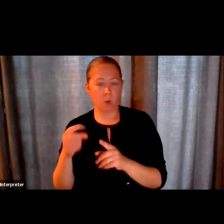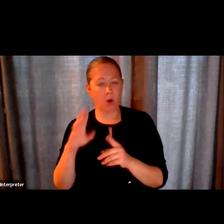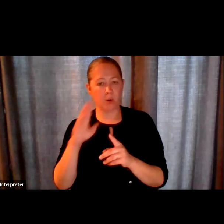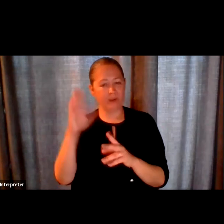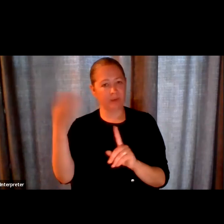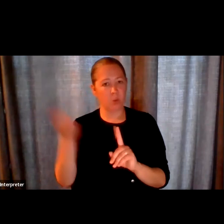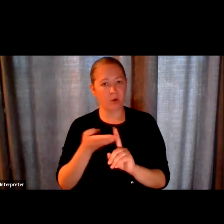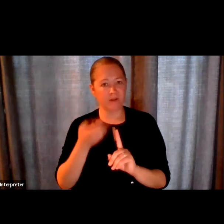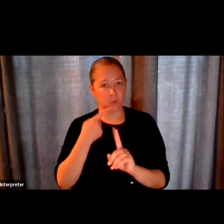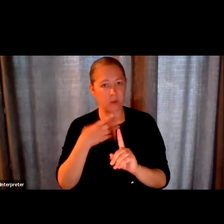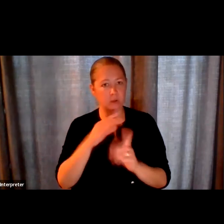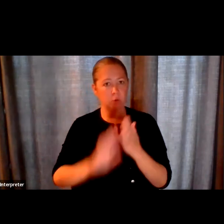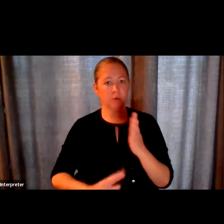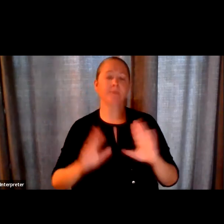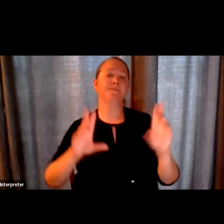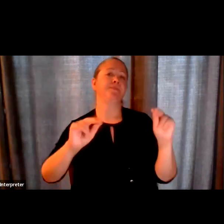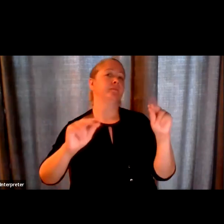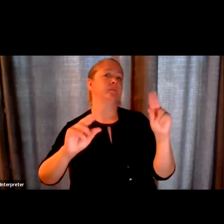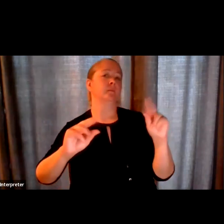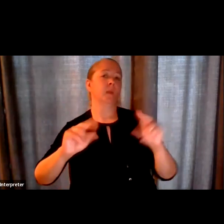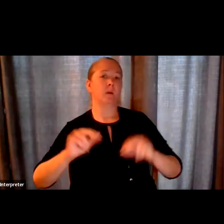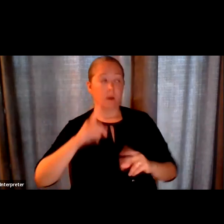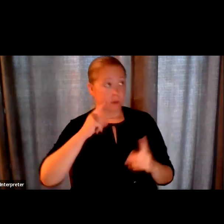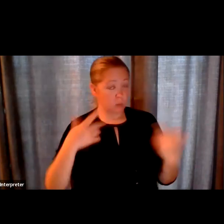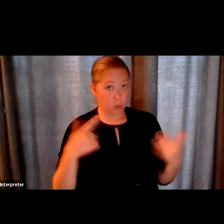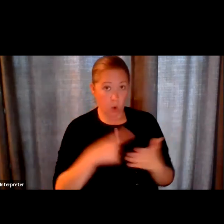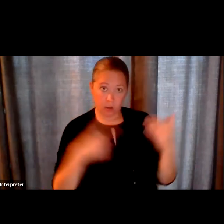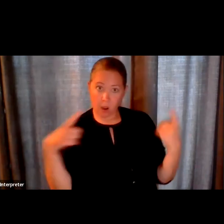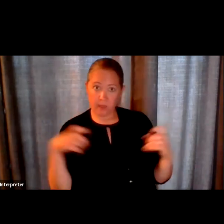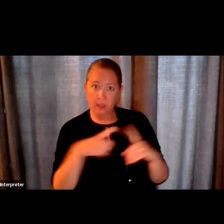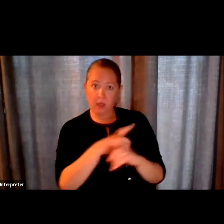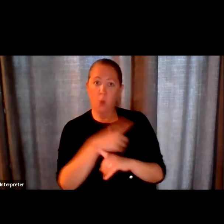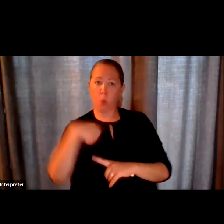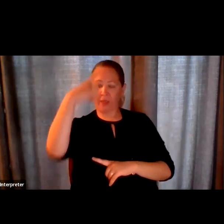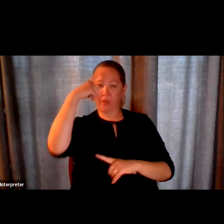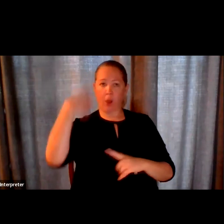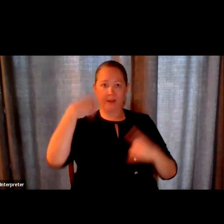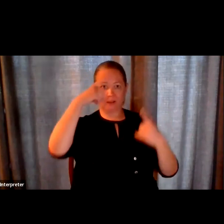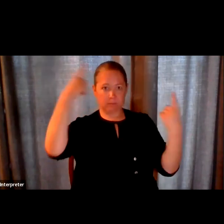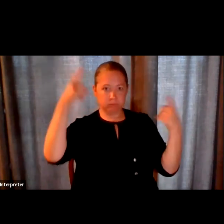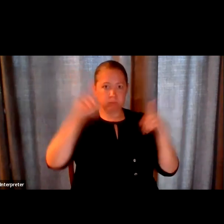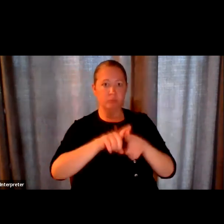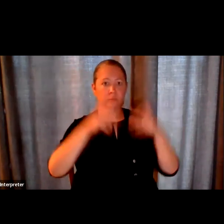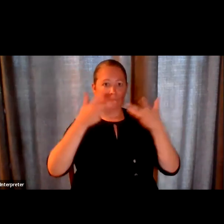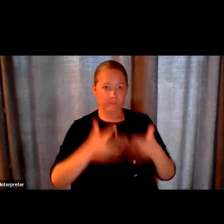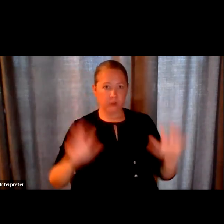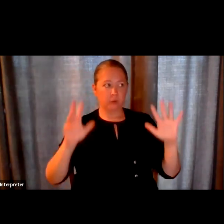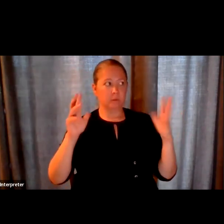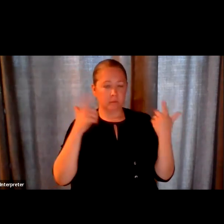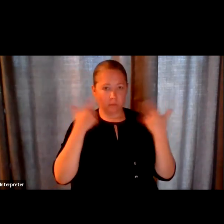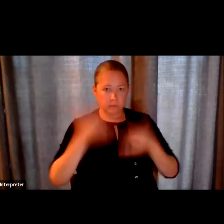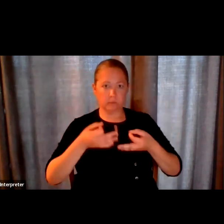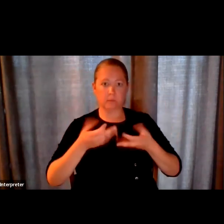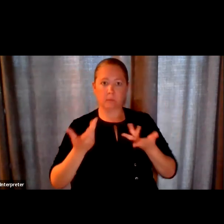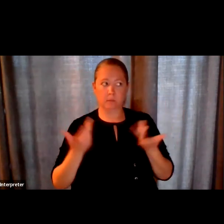No, this is what's complicated for us in Washington, is that we thought this was a settled matter according to what the judgments from all the courts that it